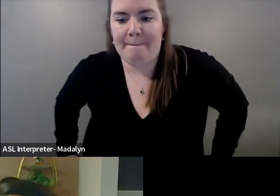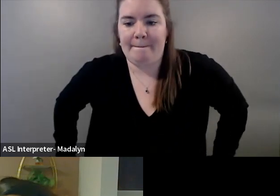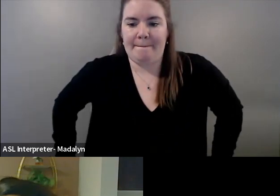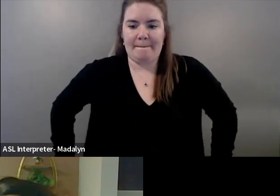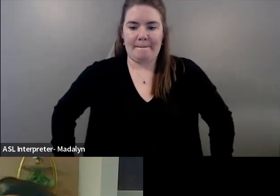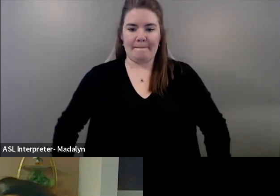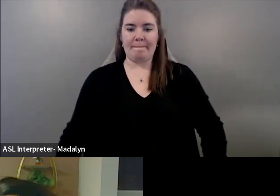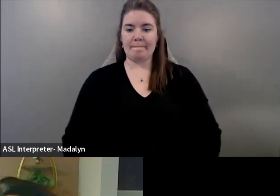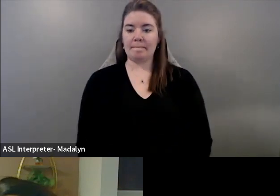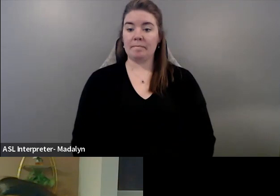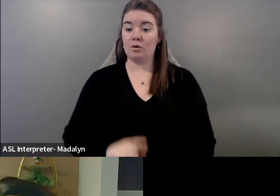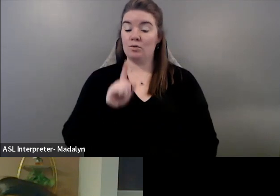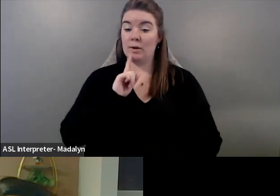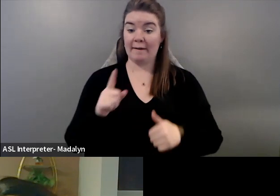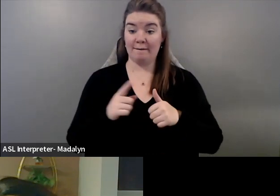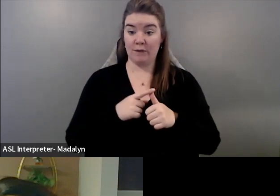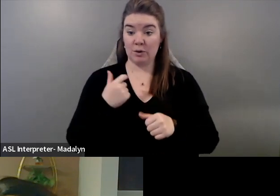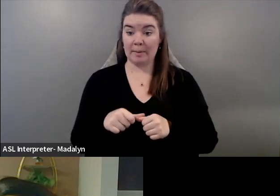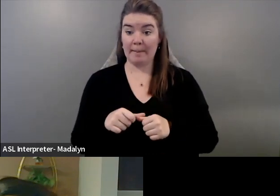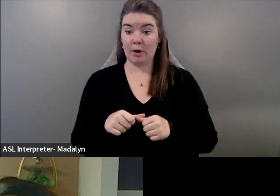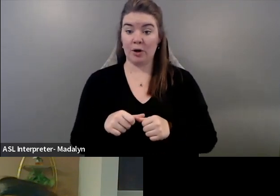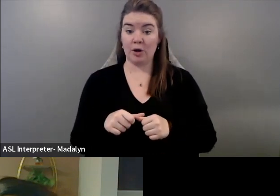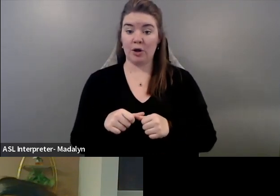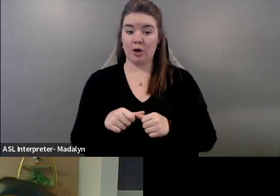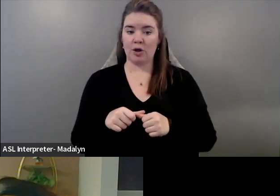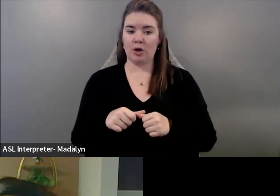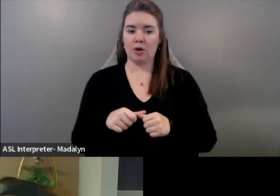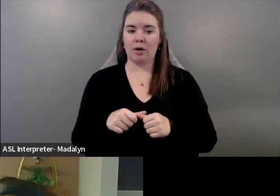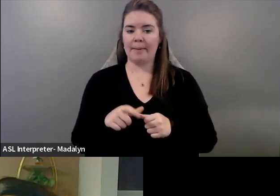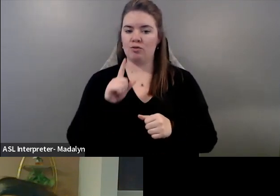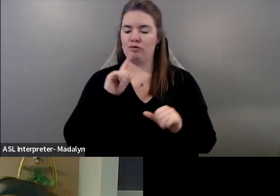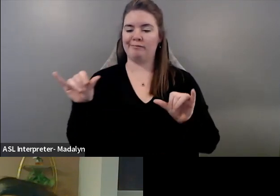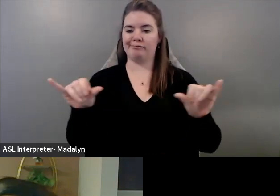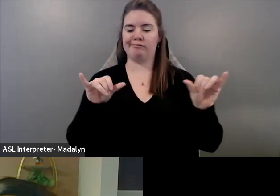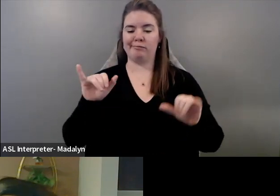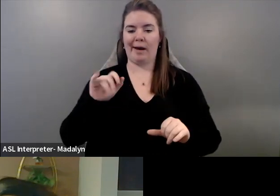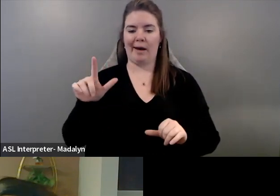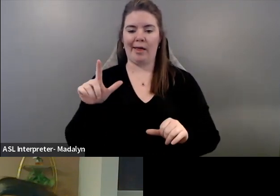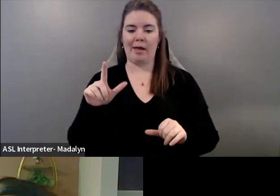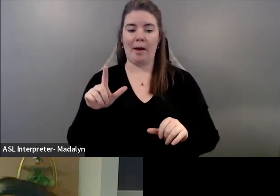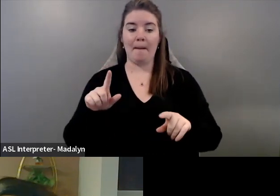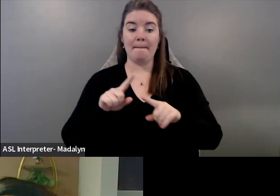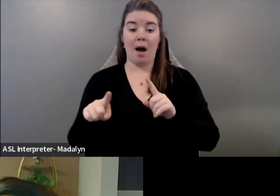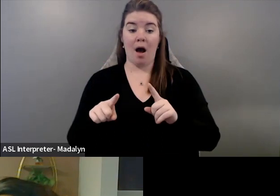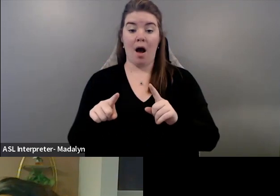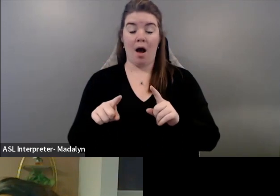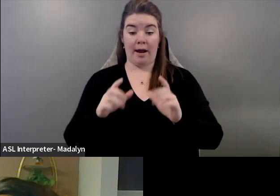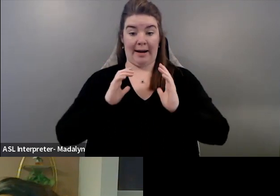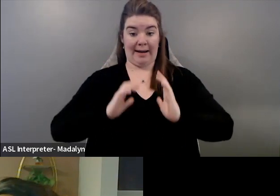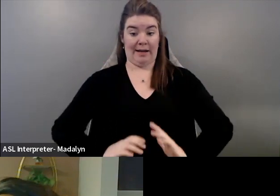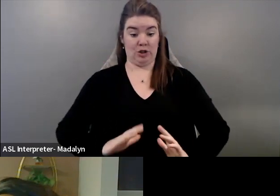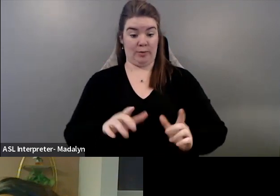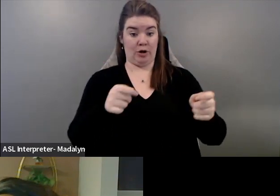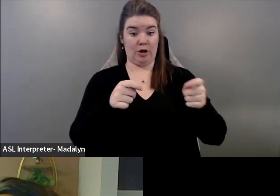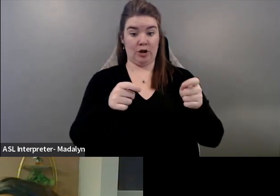The first thing to remember, and this is true of IL across the board, consumer direction is the most important thing. IL is all